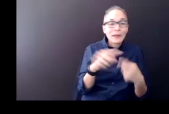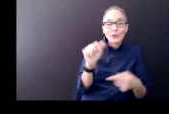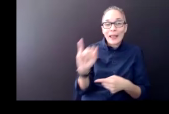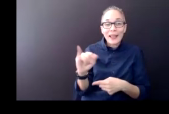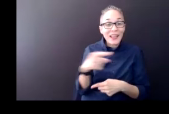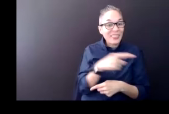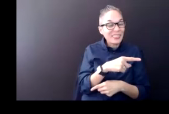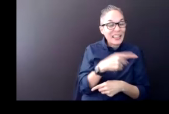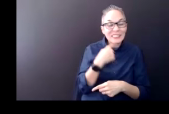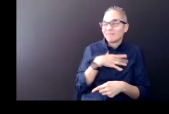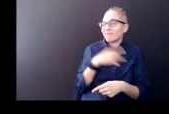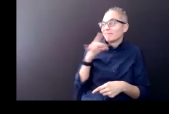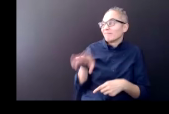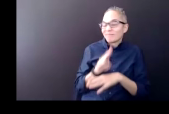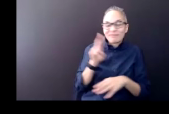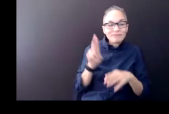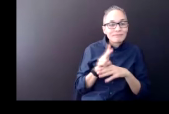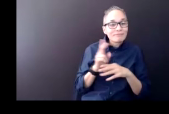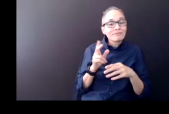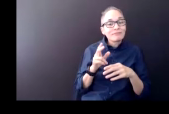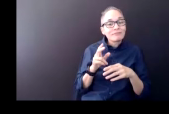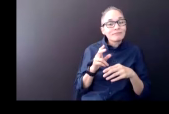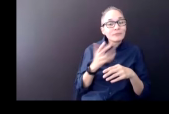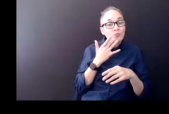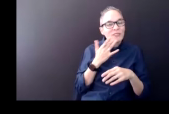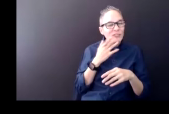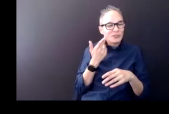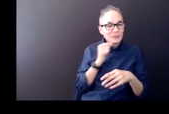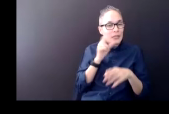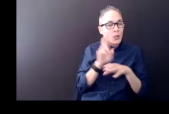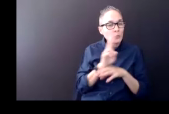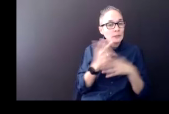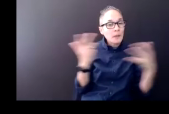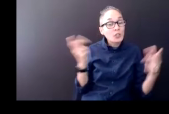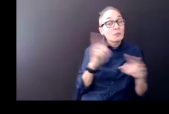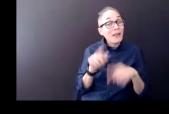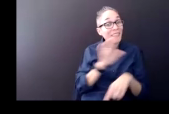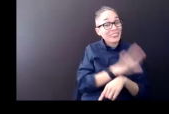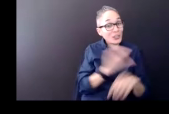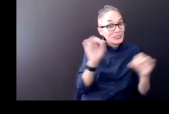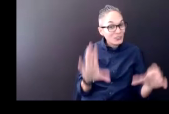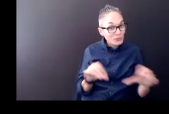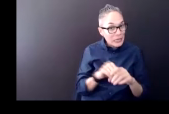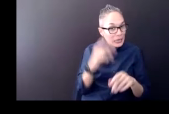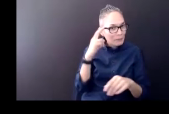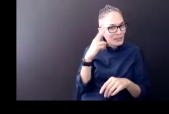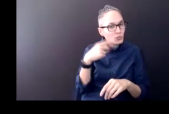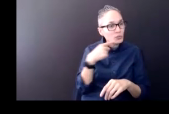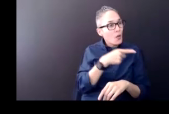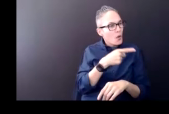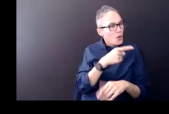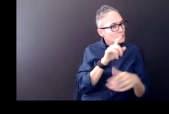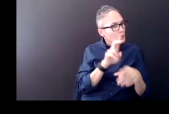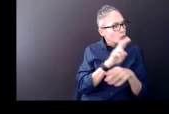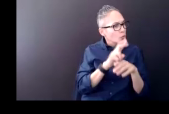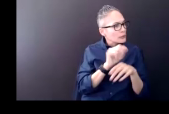Surprisingly, they don't like to use it or use it as less as they can. But, instructors have even approached them about like, hey, was that written in